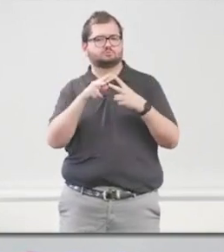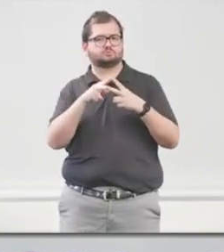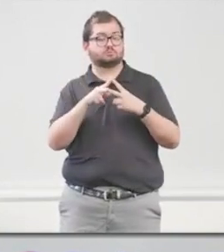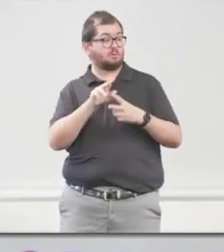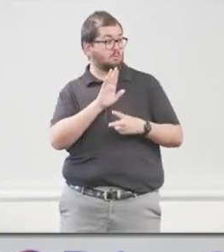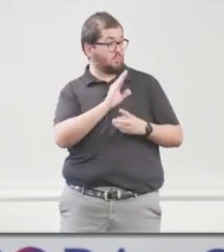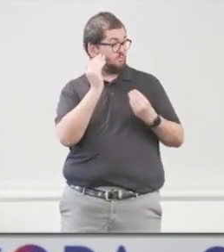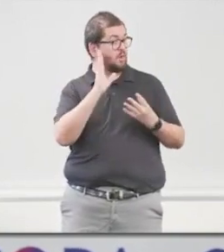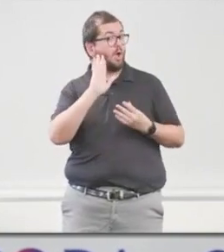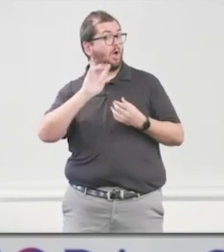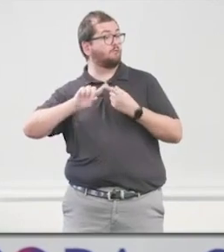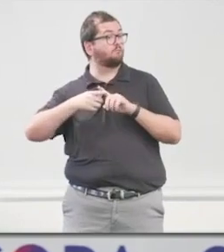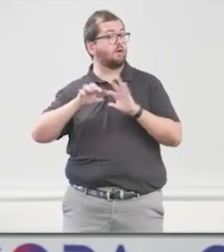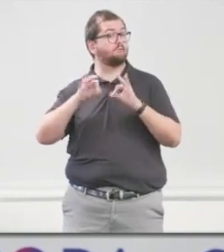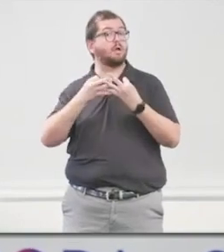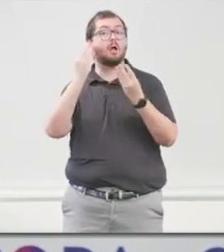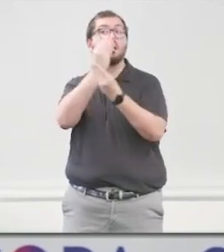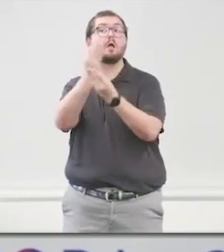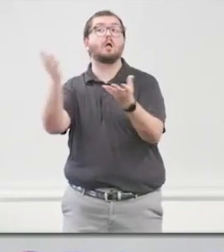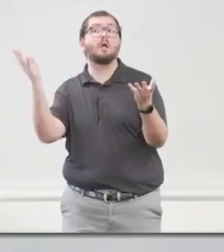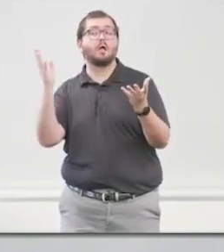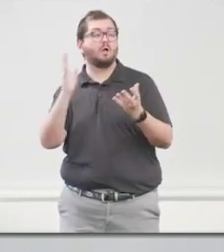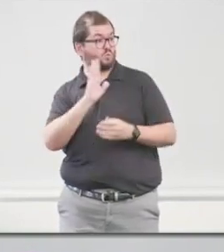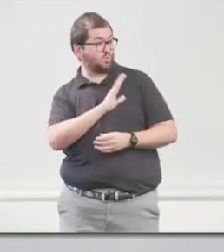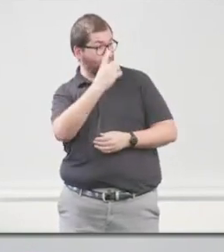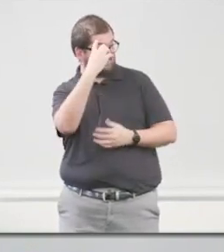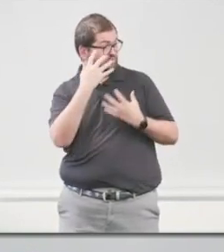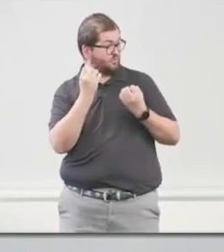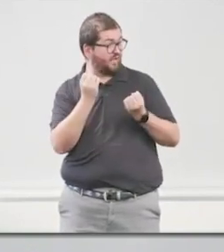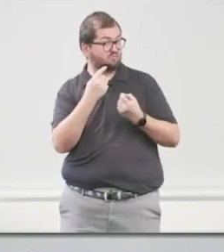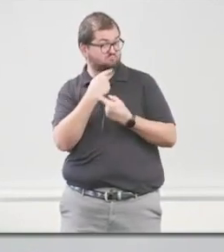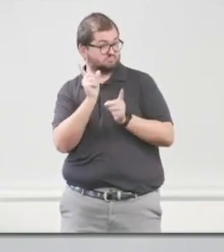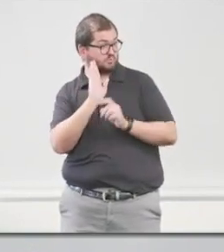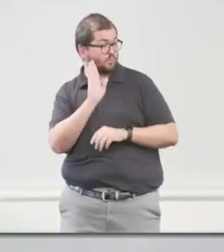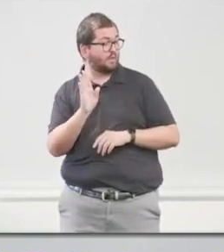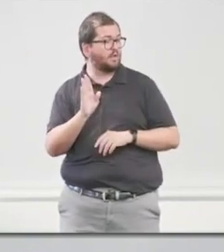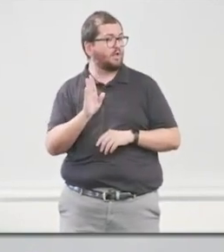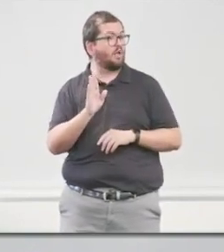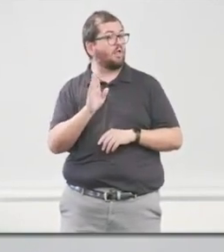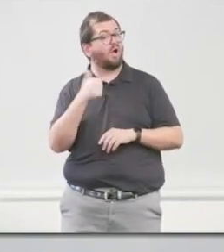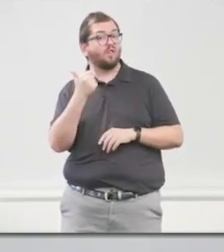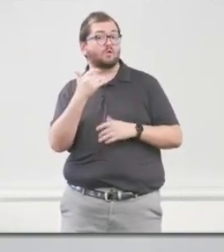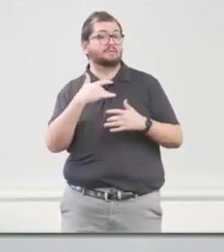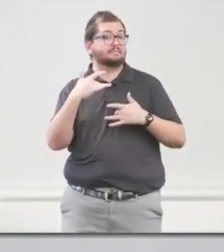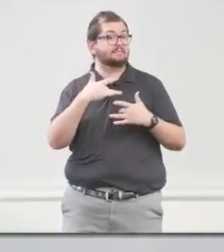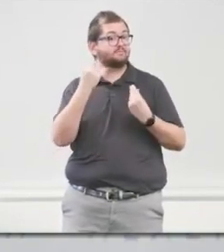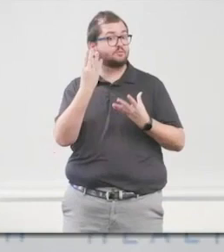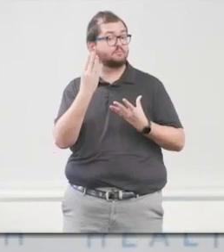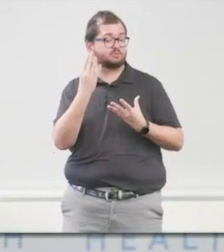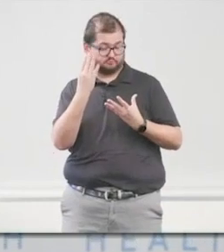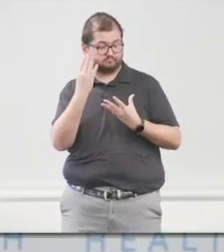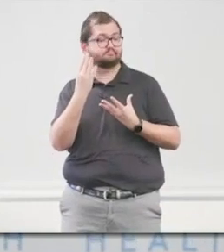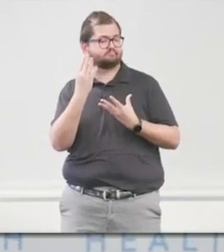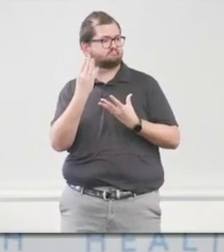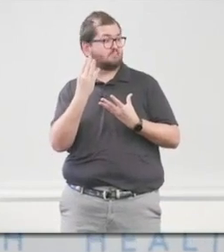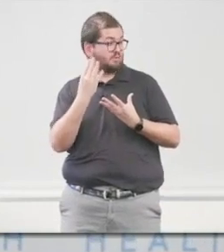this information to friends and family members on their mental health status, on any of the other potential sensitive information, using it as another